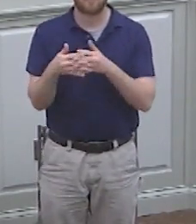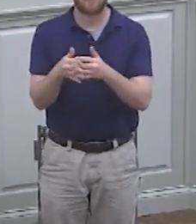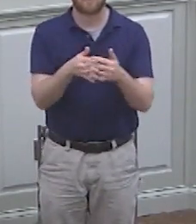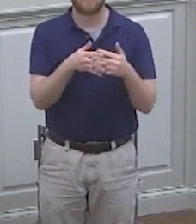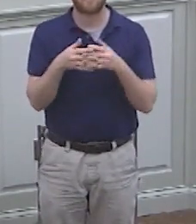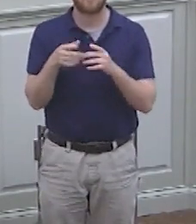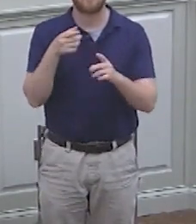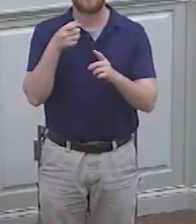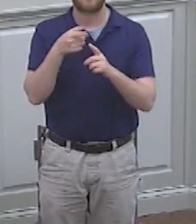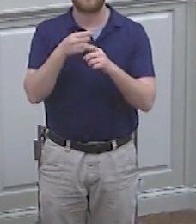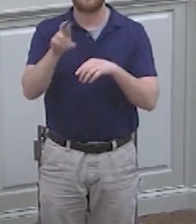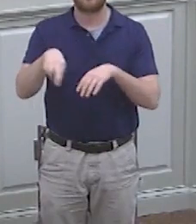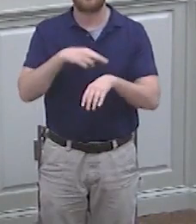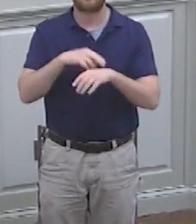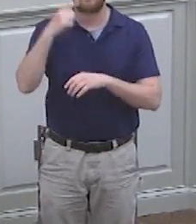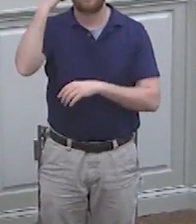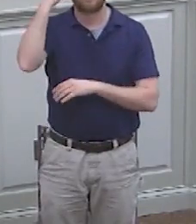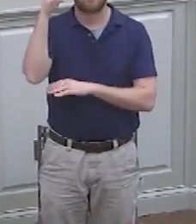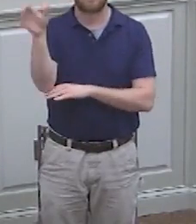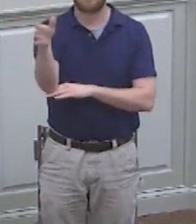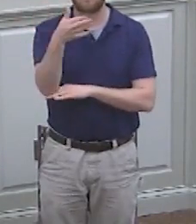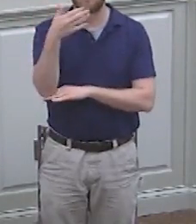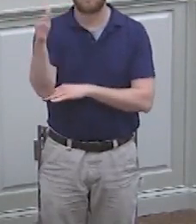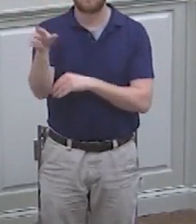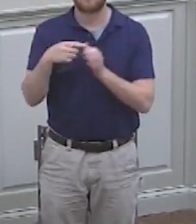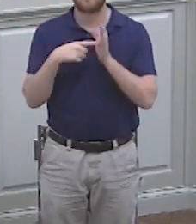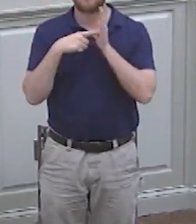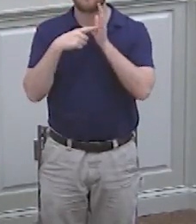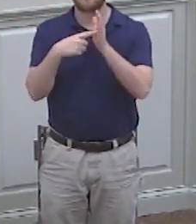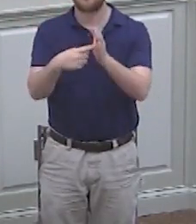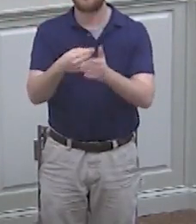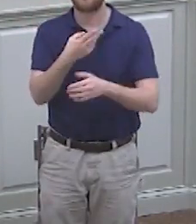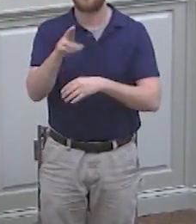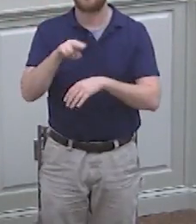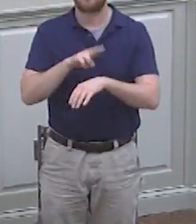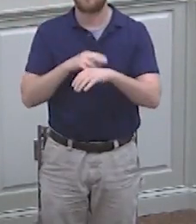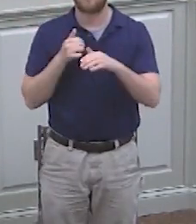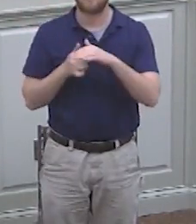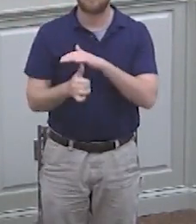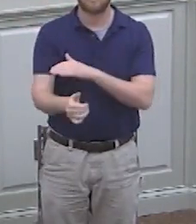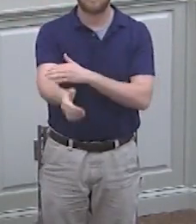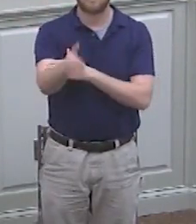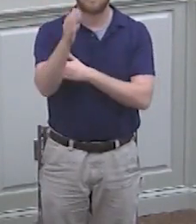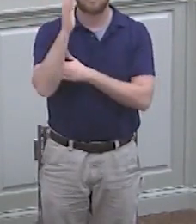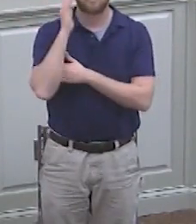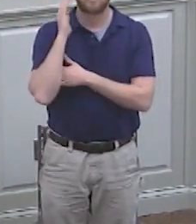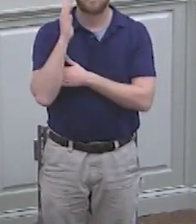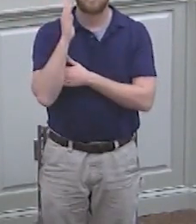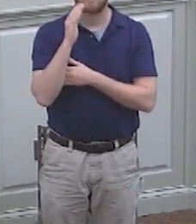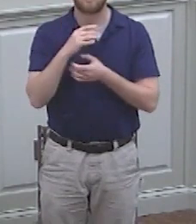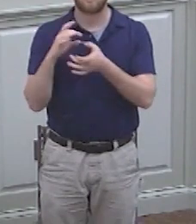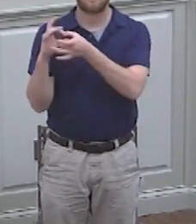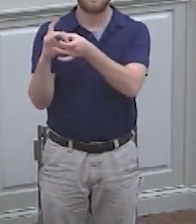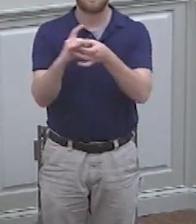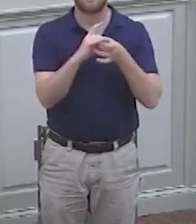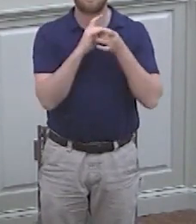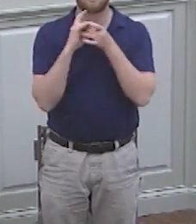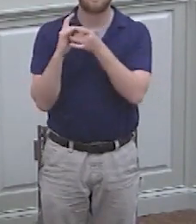of America, indivisible, republic with which it stands, one nation, under